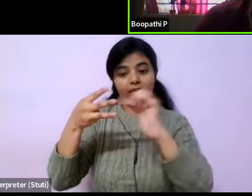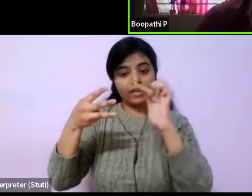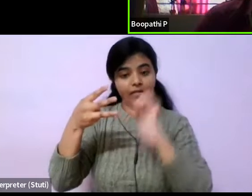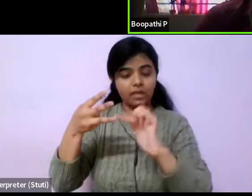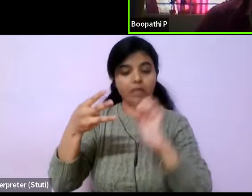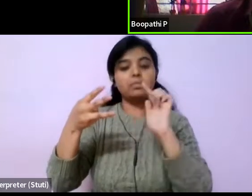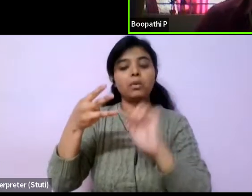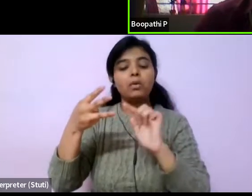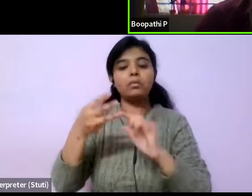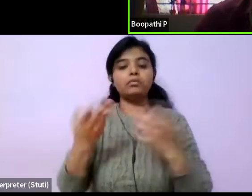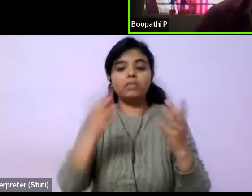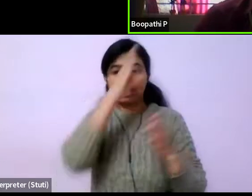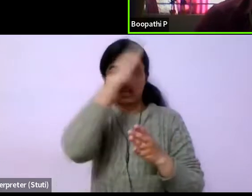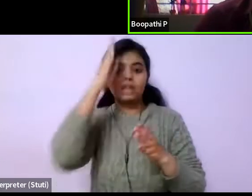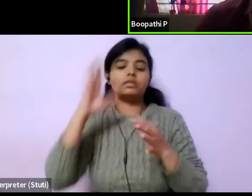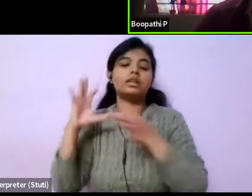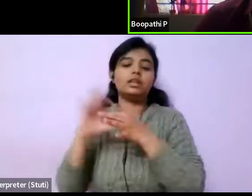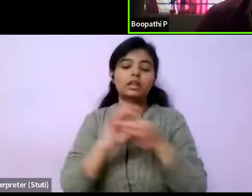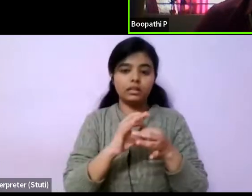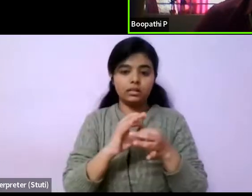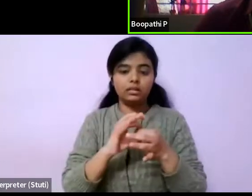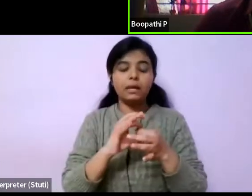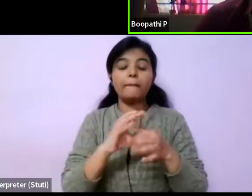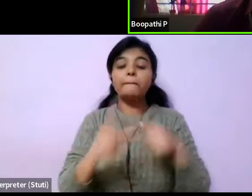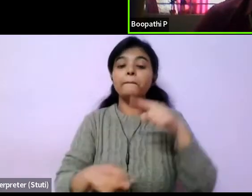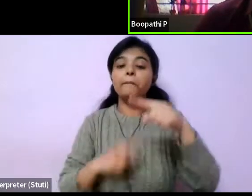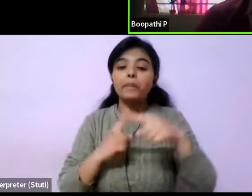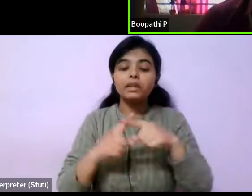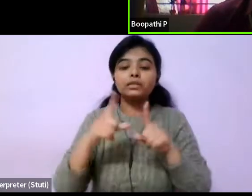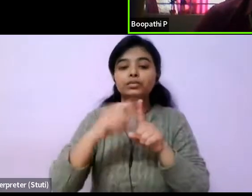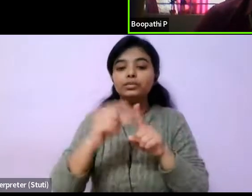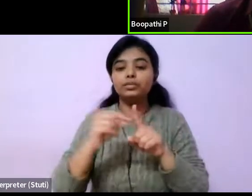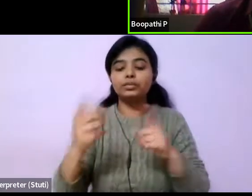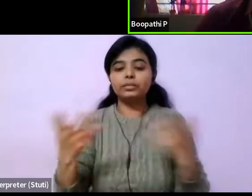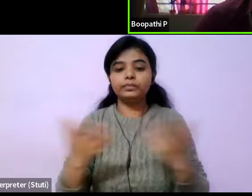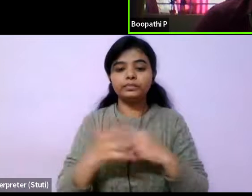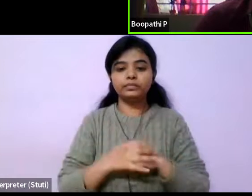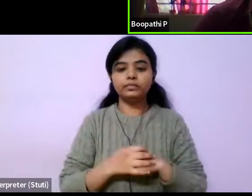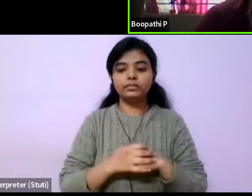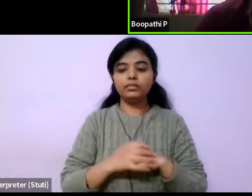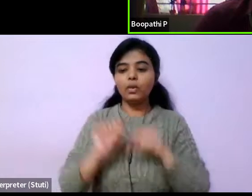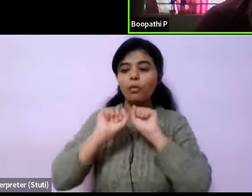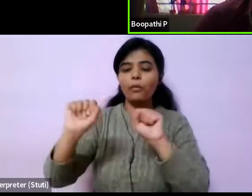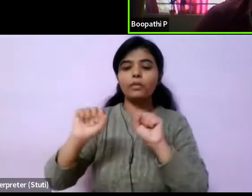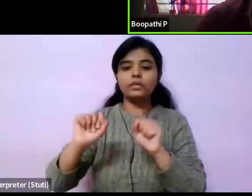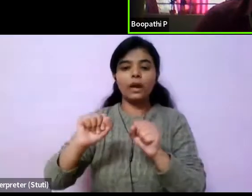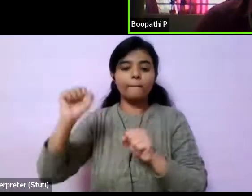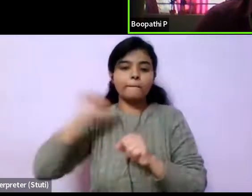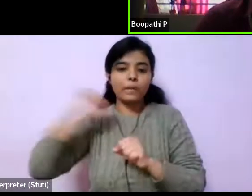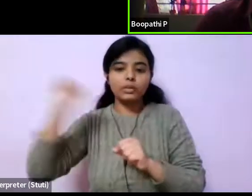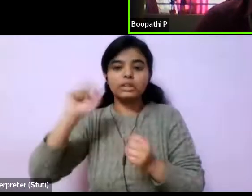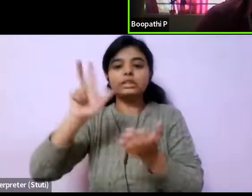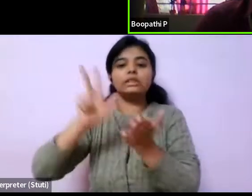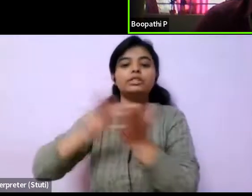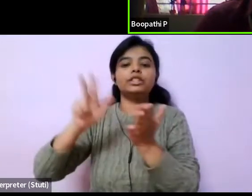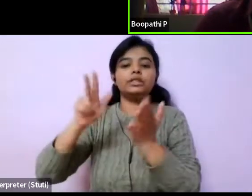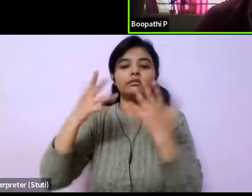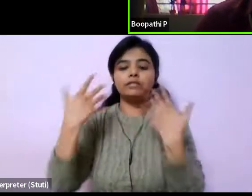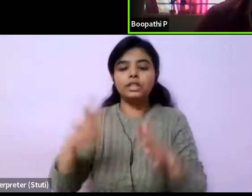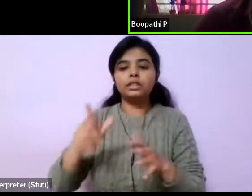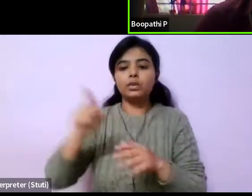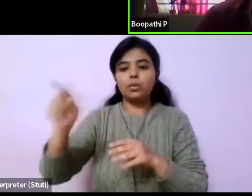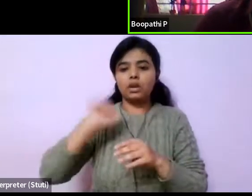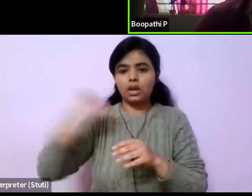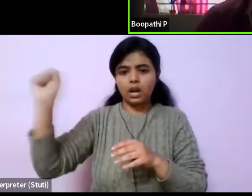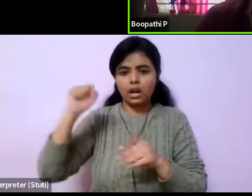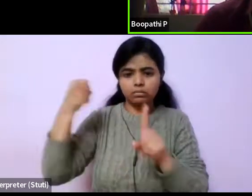concerned with academics. They also do their protest, they register their protest and they register their activism